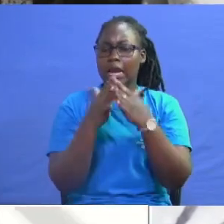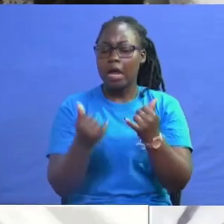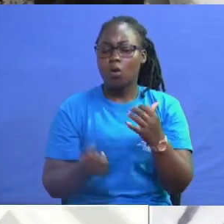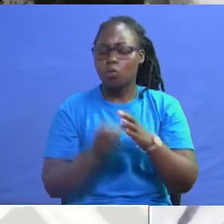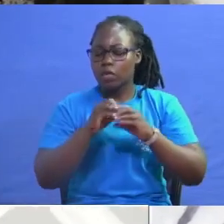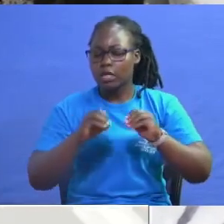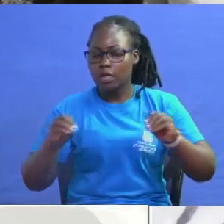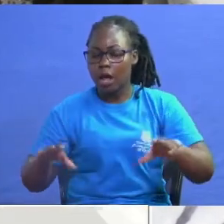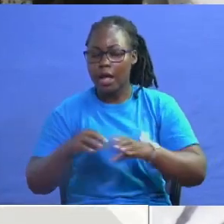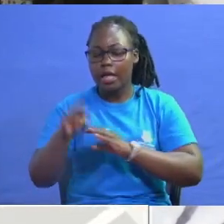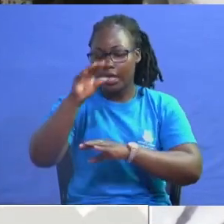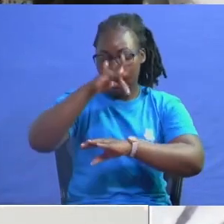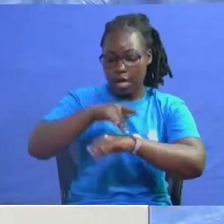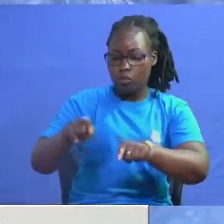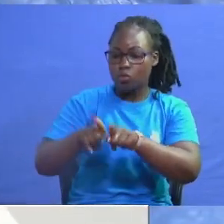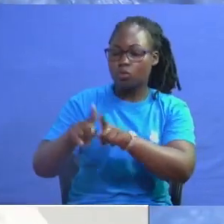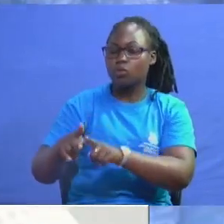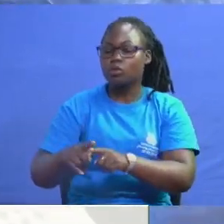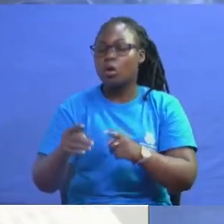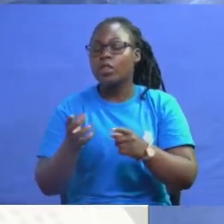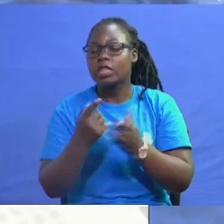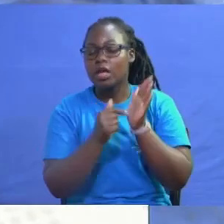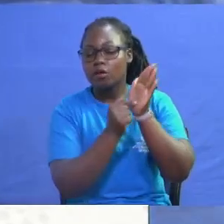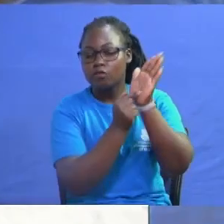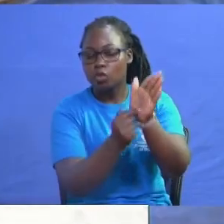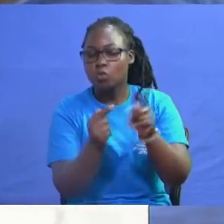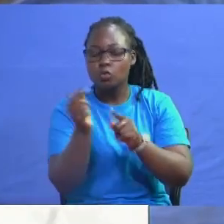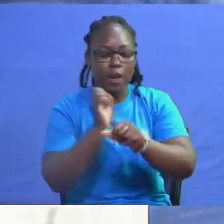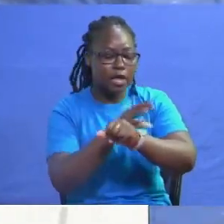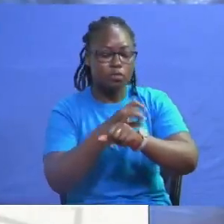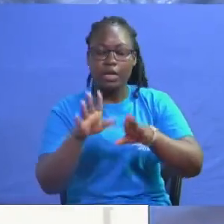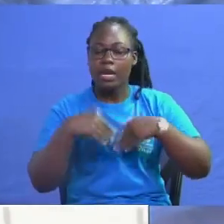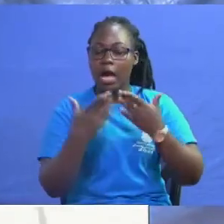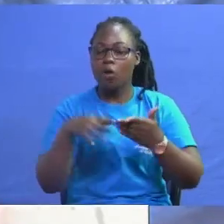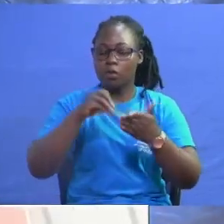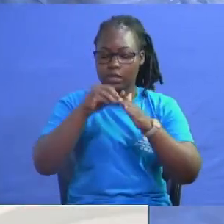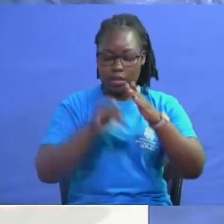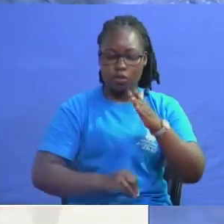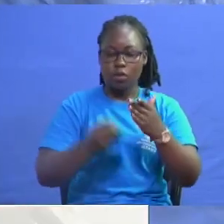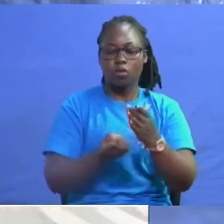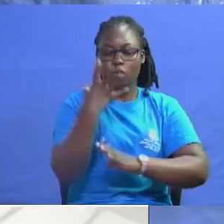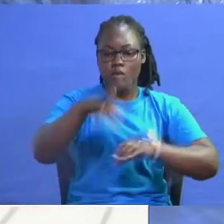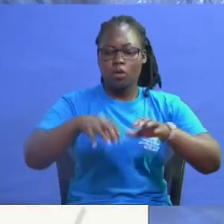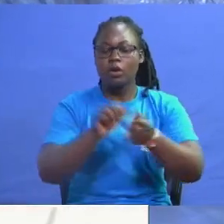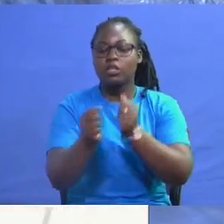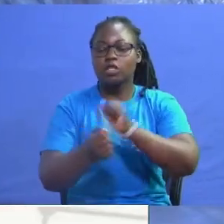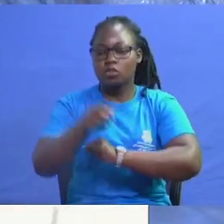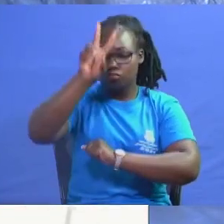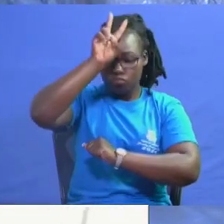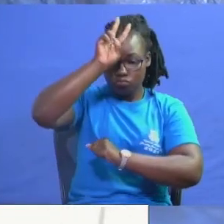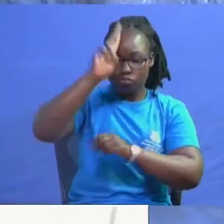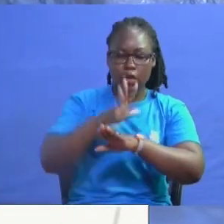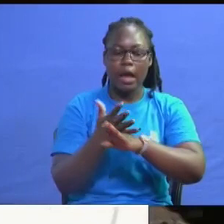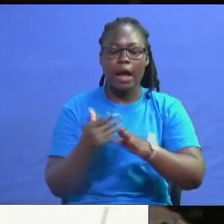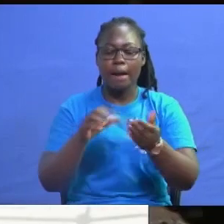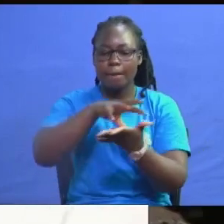Board Depot in Embu has also been put on the spotlight to explain how subsidized fertilizer turned into goat manure mixed with